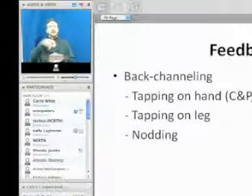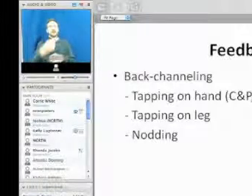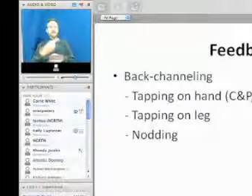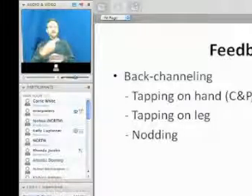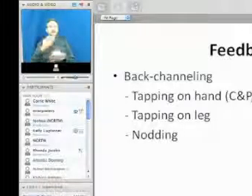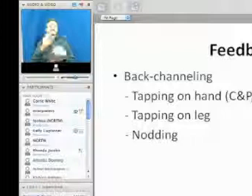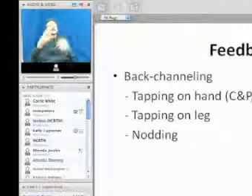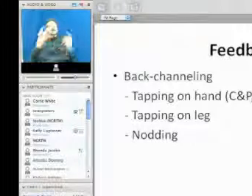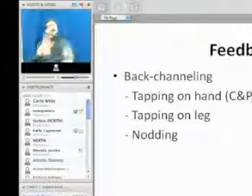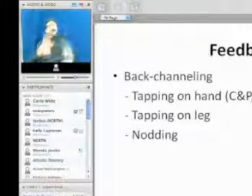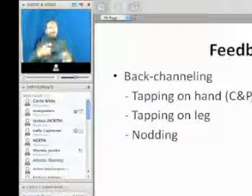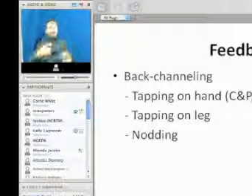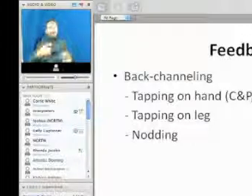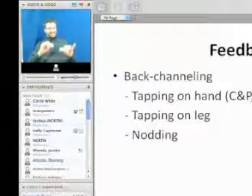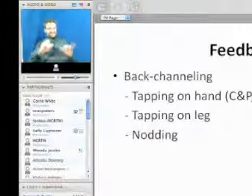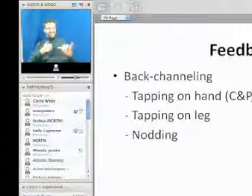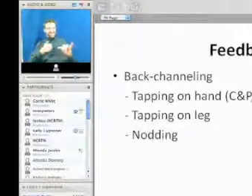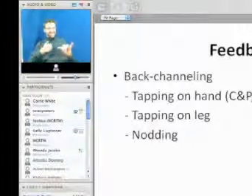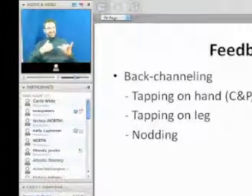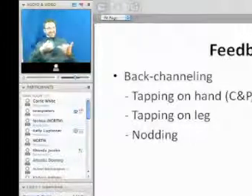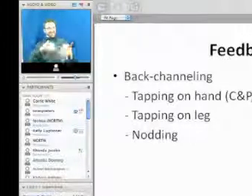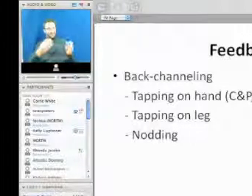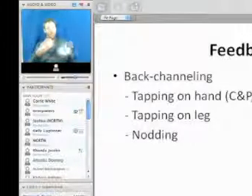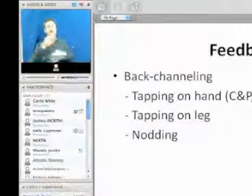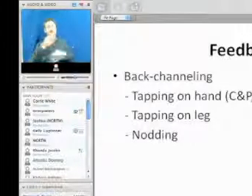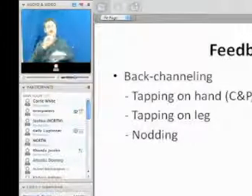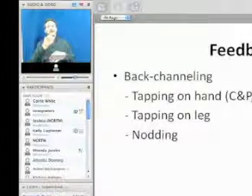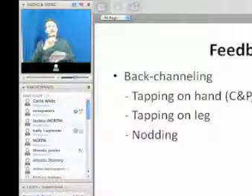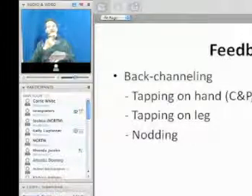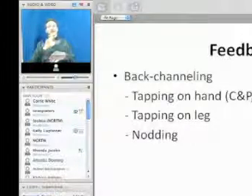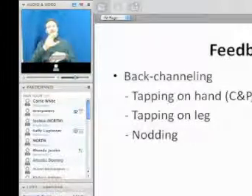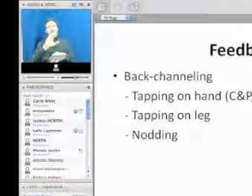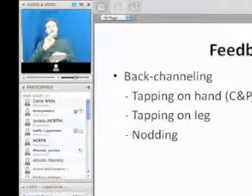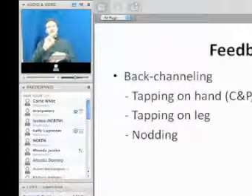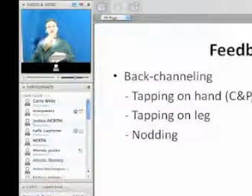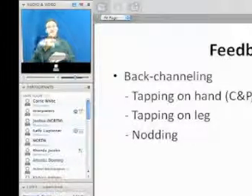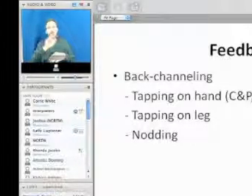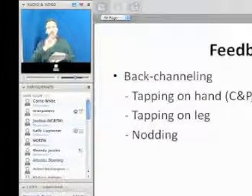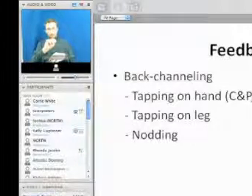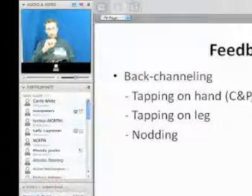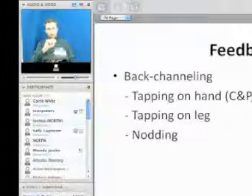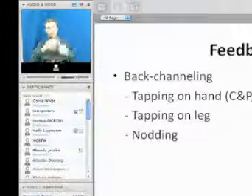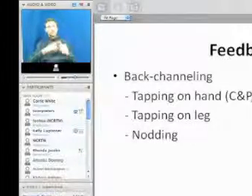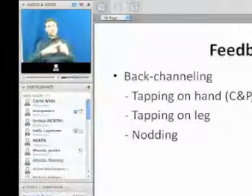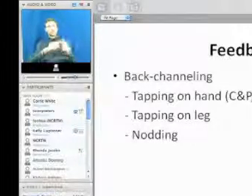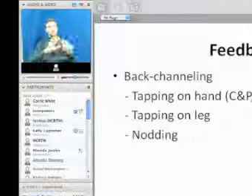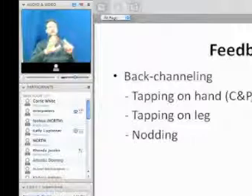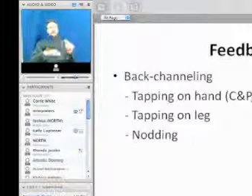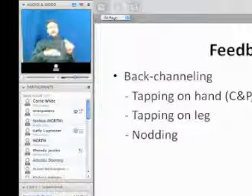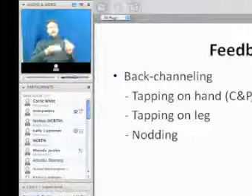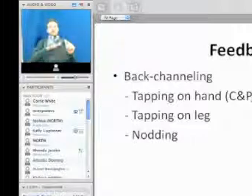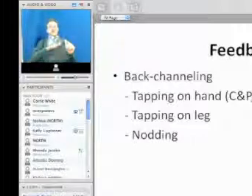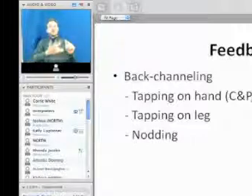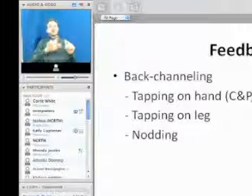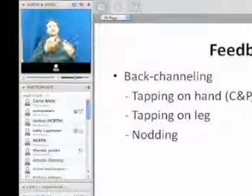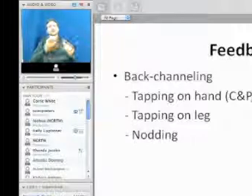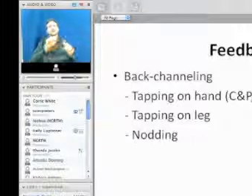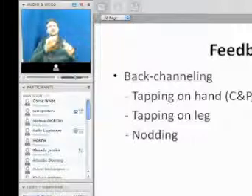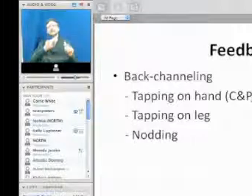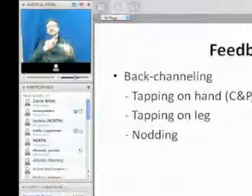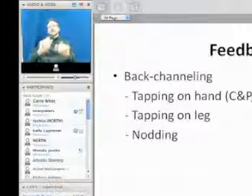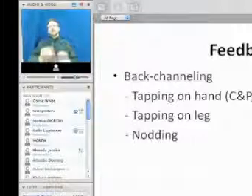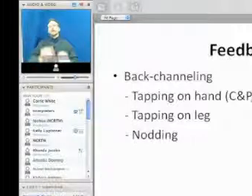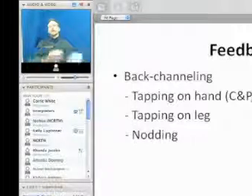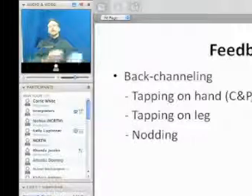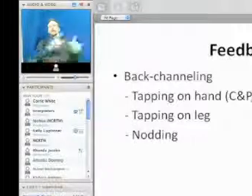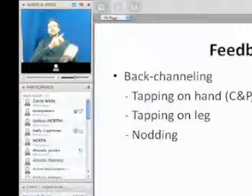that opened and you go to the bottom of the NCRTM page, you can click on the link to pull up the PowerPoint. And there's also a plain